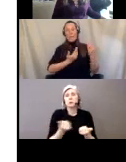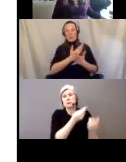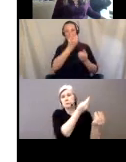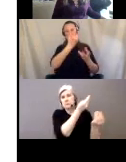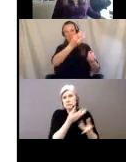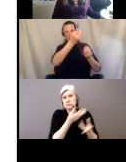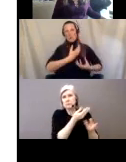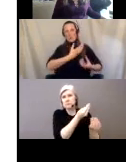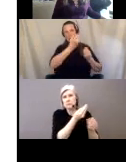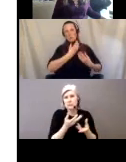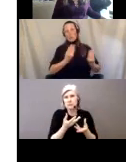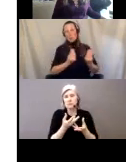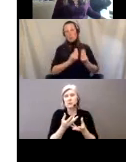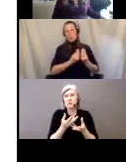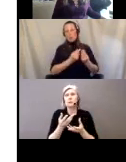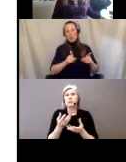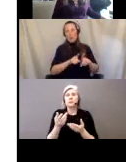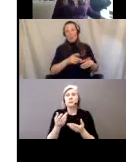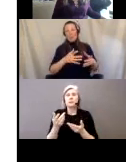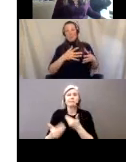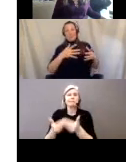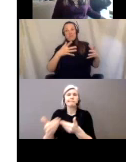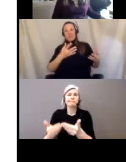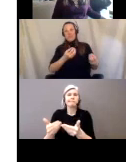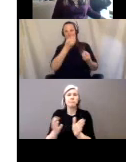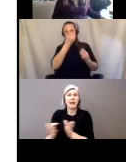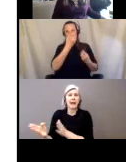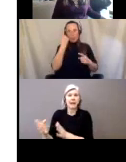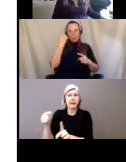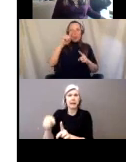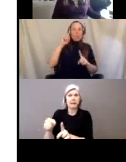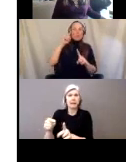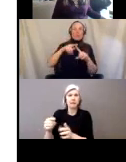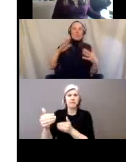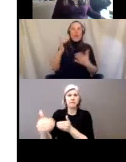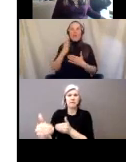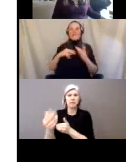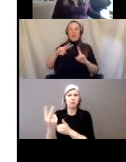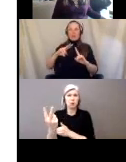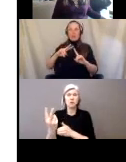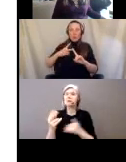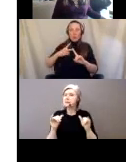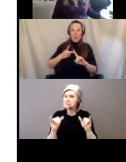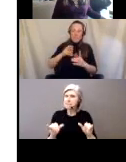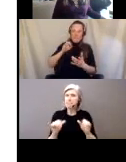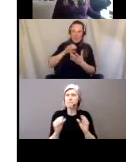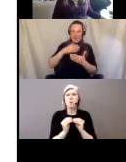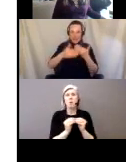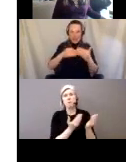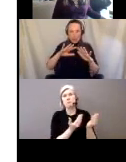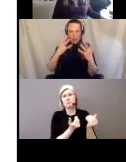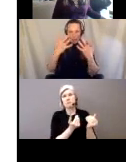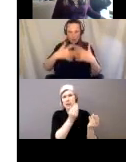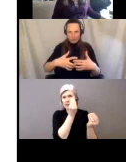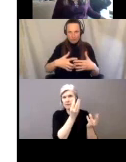for phase 2, but there is still more information that we require. And we're hoping to have that in April. We